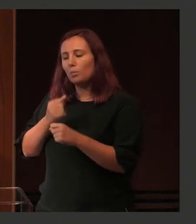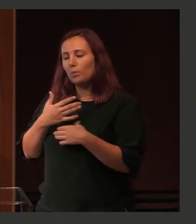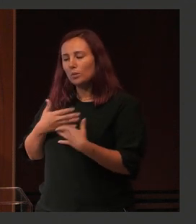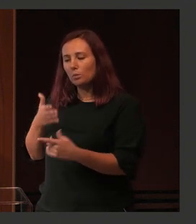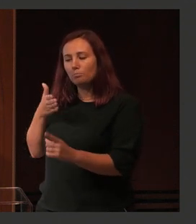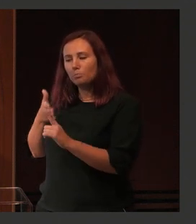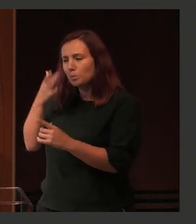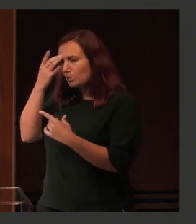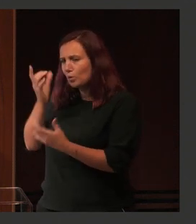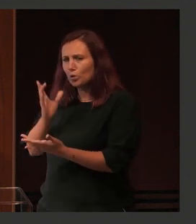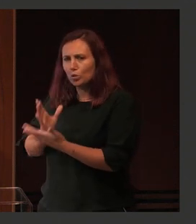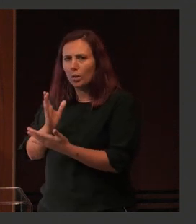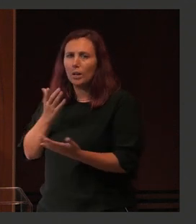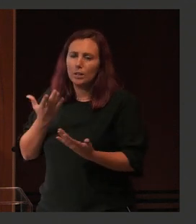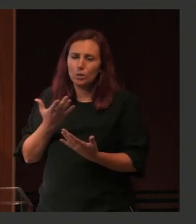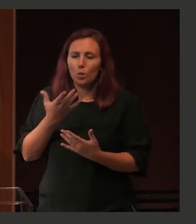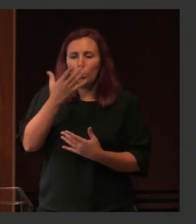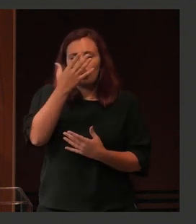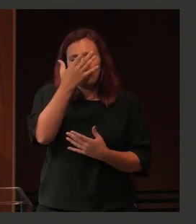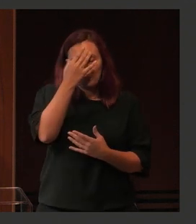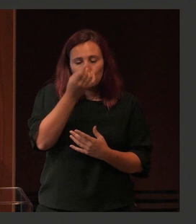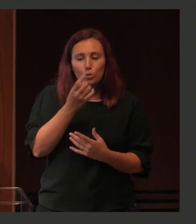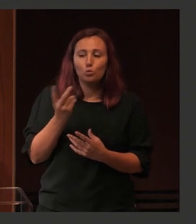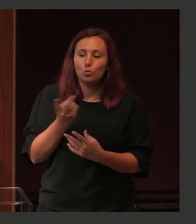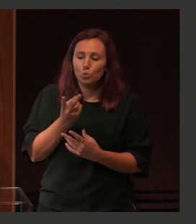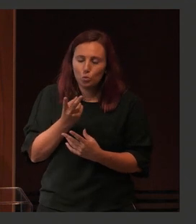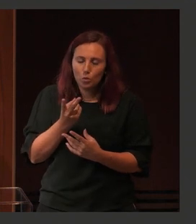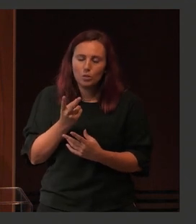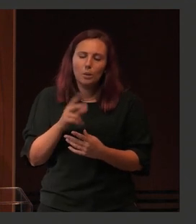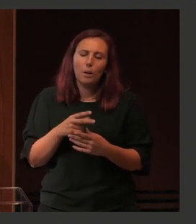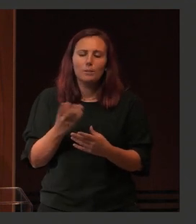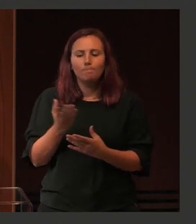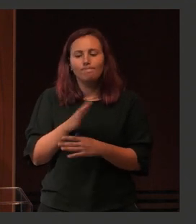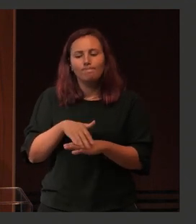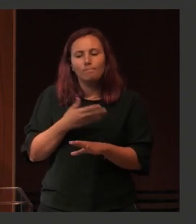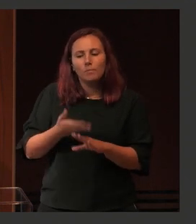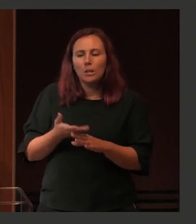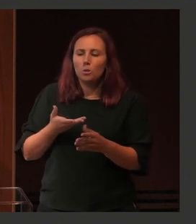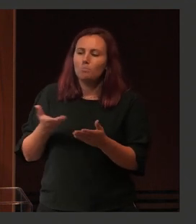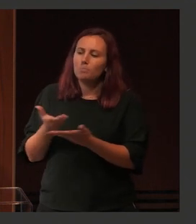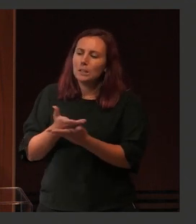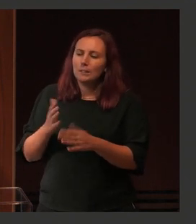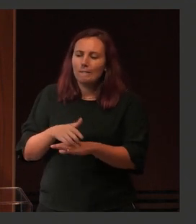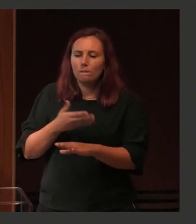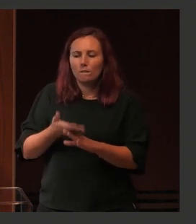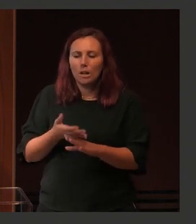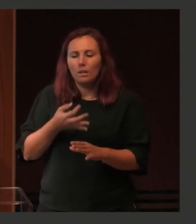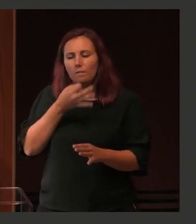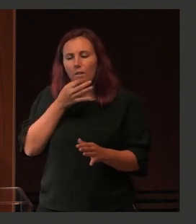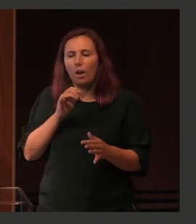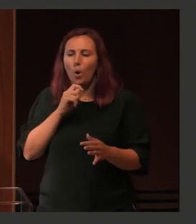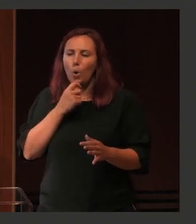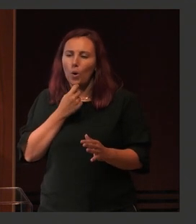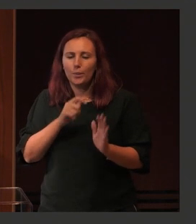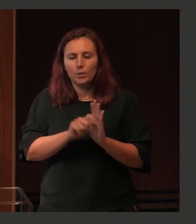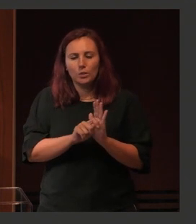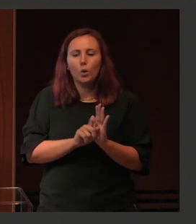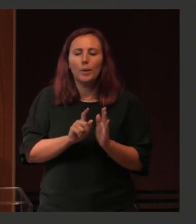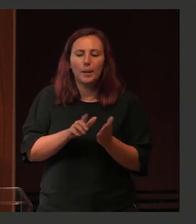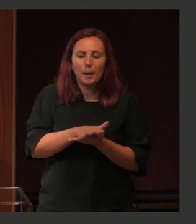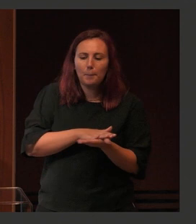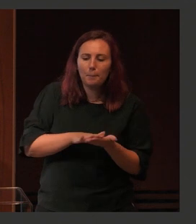in this, and you have also a dual relationship to the codes of ethics that are basis for your